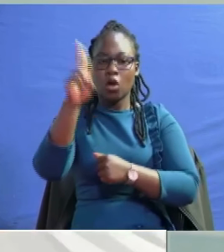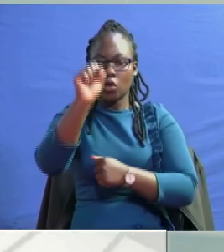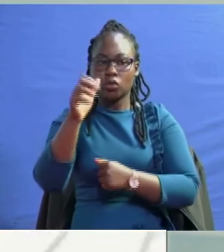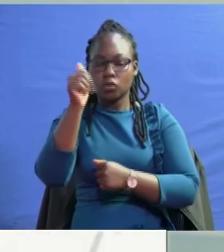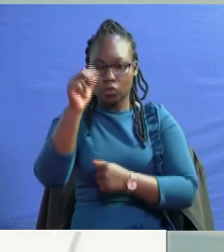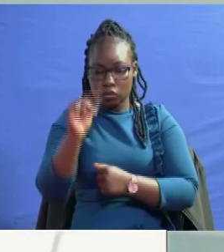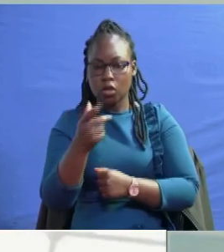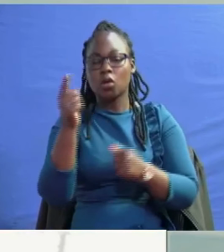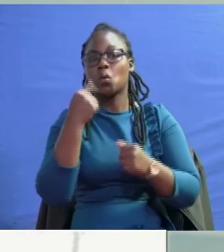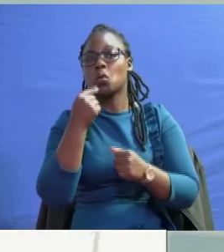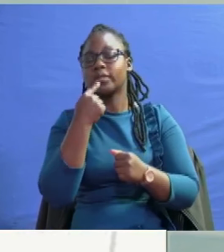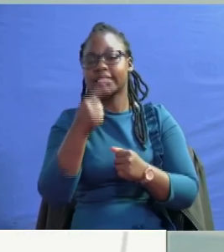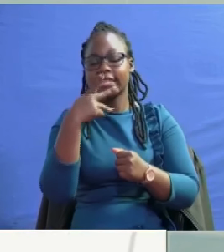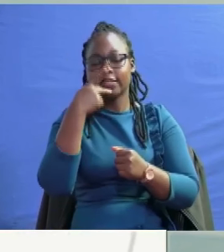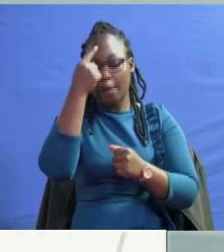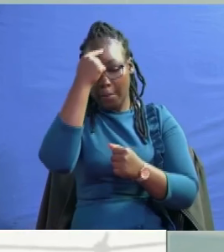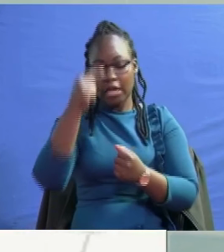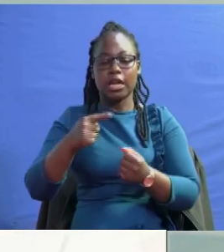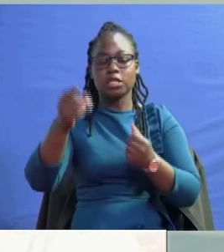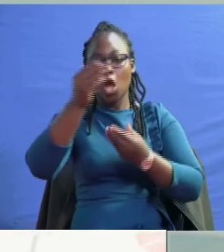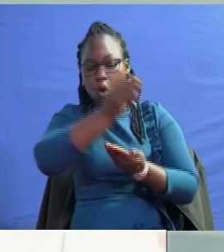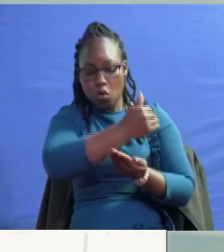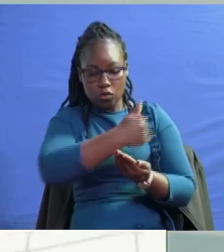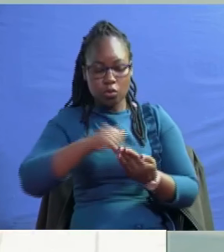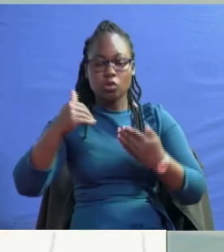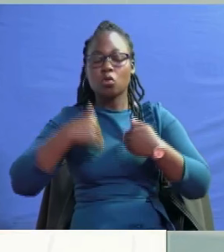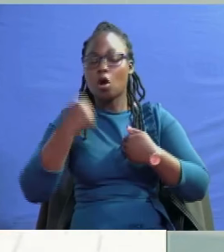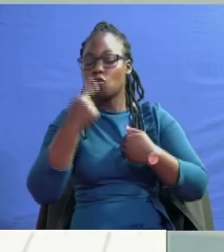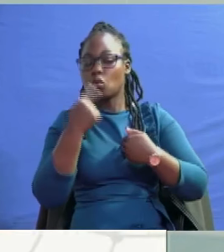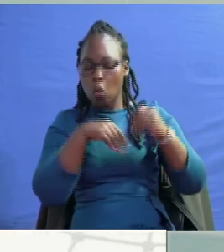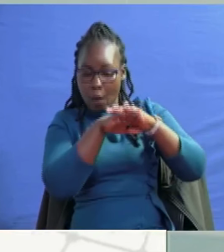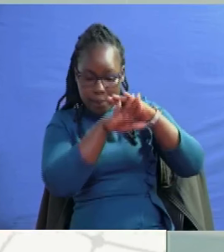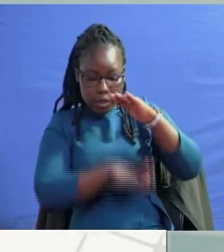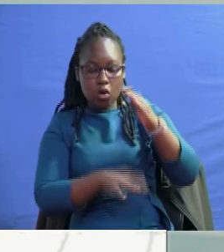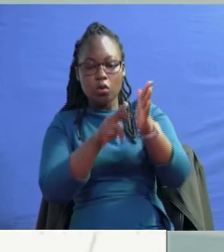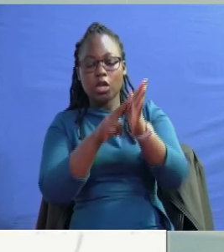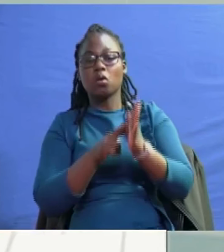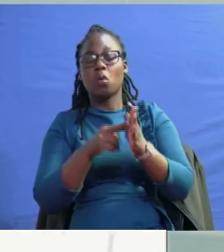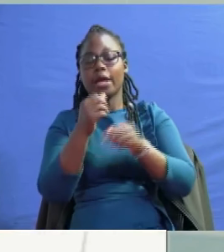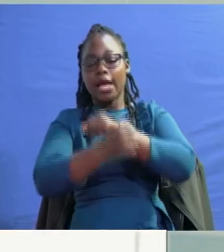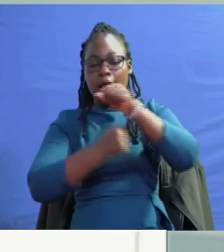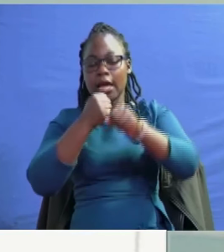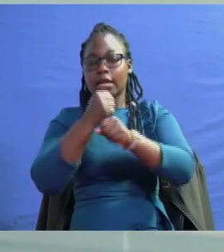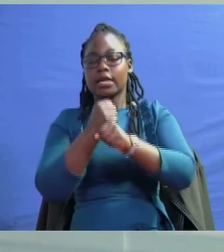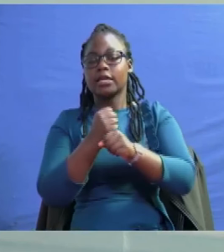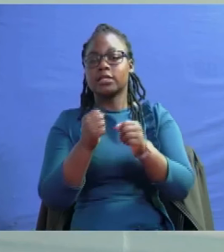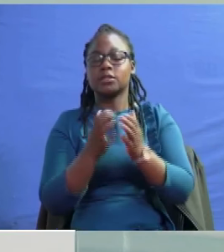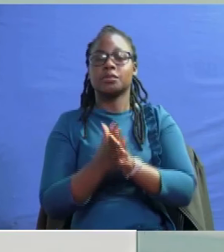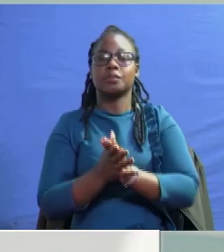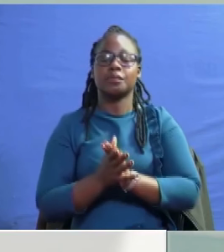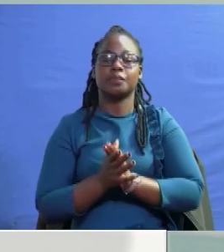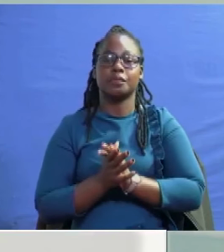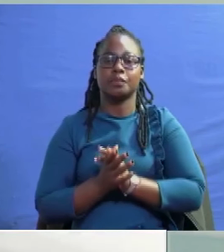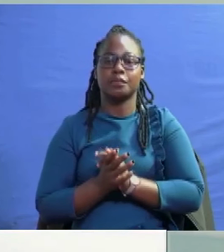Nakhumicha, who says parents' contribution will cover for those below the required age. Yvonne Kamuma tells us more.